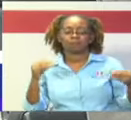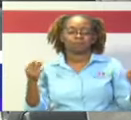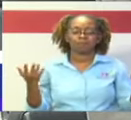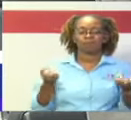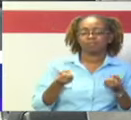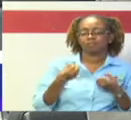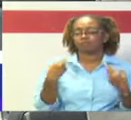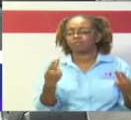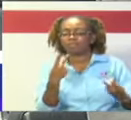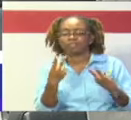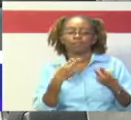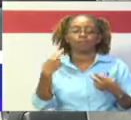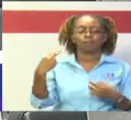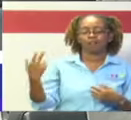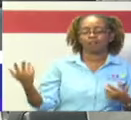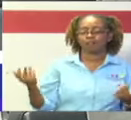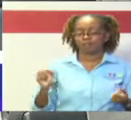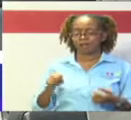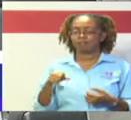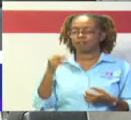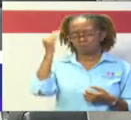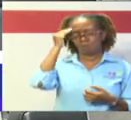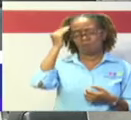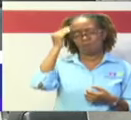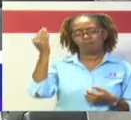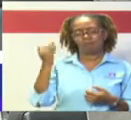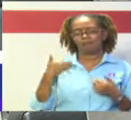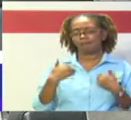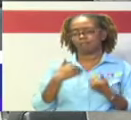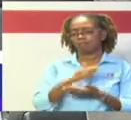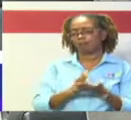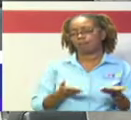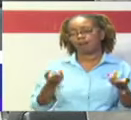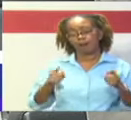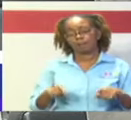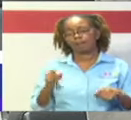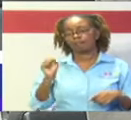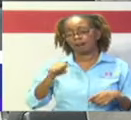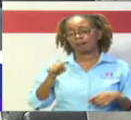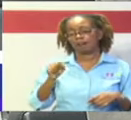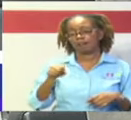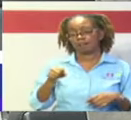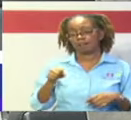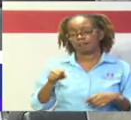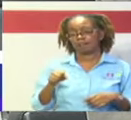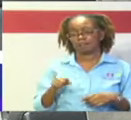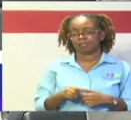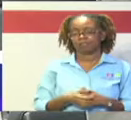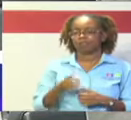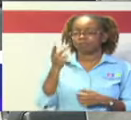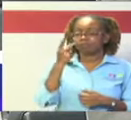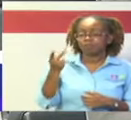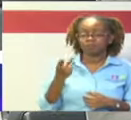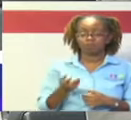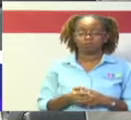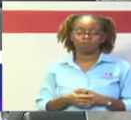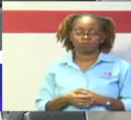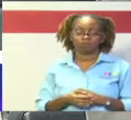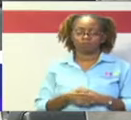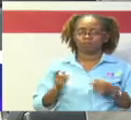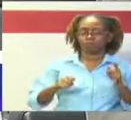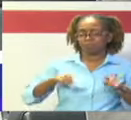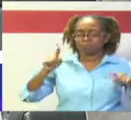contribute. And we know that there is some element of that that is in play. And we see that playing itself out in the numbers as they fluctuate up and down